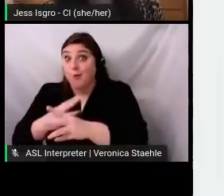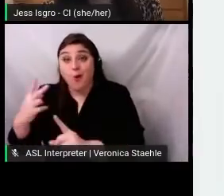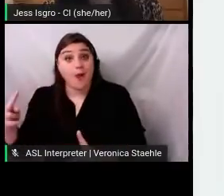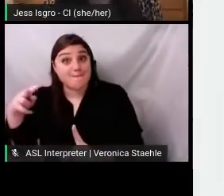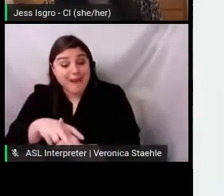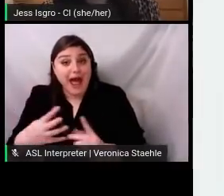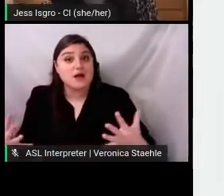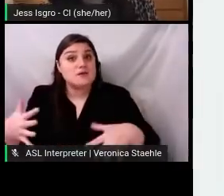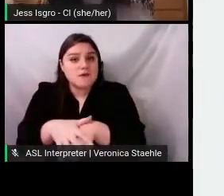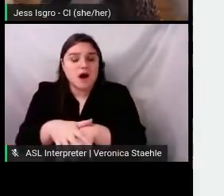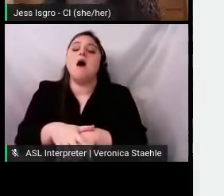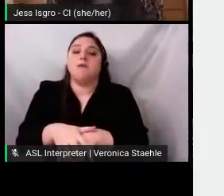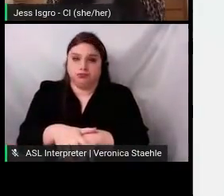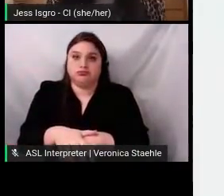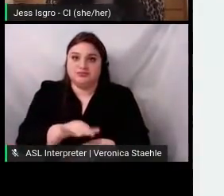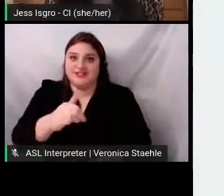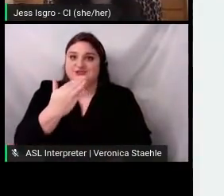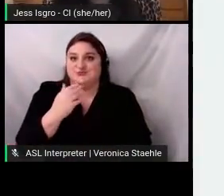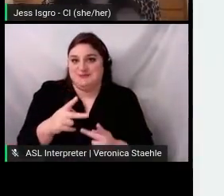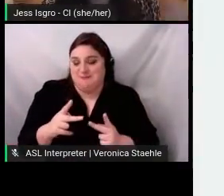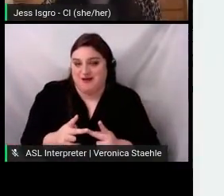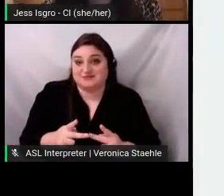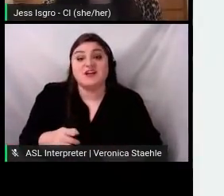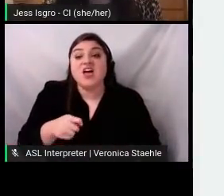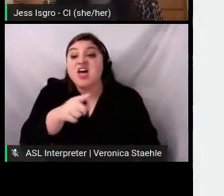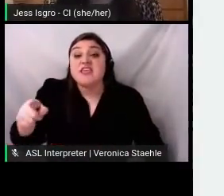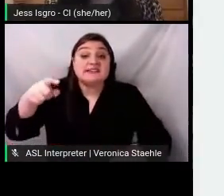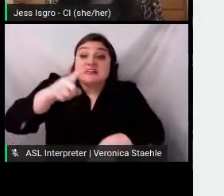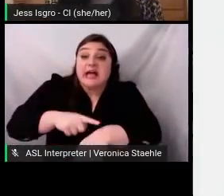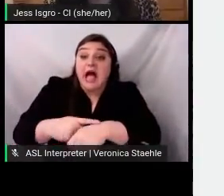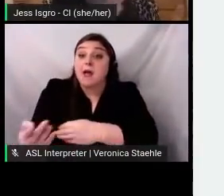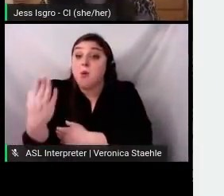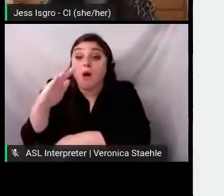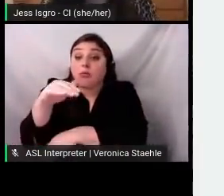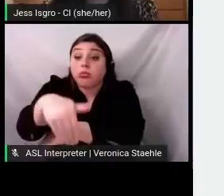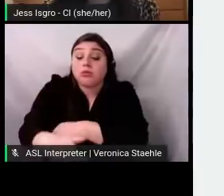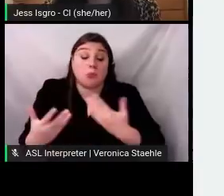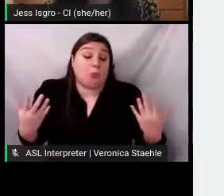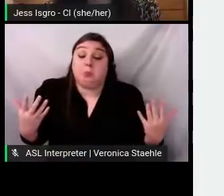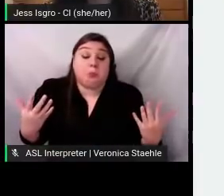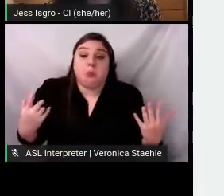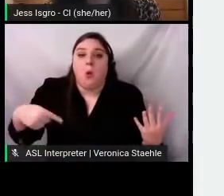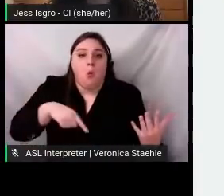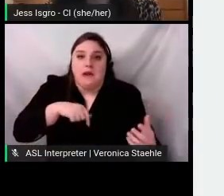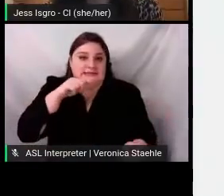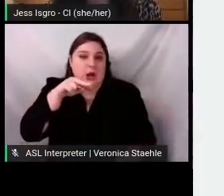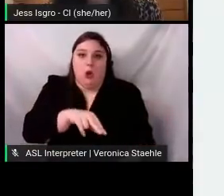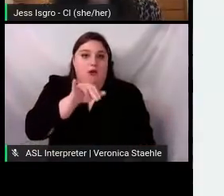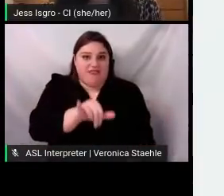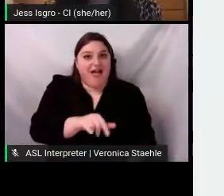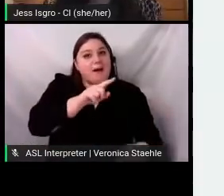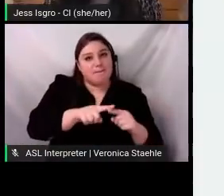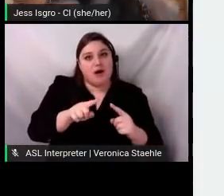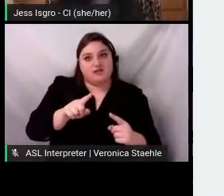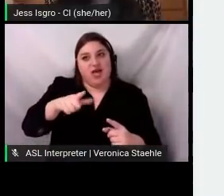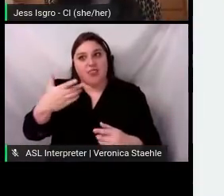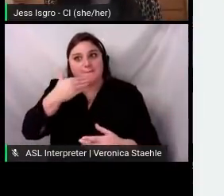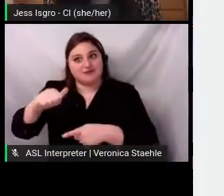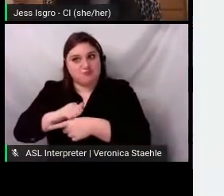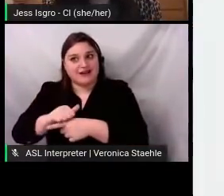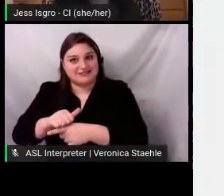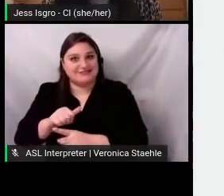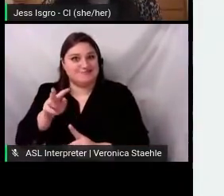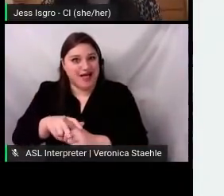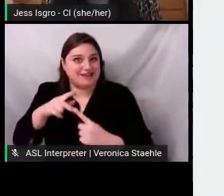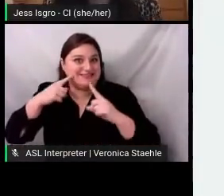play as well. You know, we don't know exactly what time of day could have impacted this from some of the slides we talked about previously. But then once